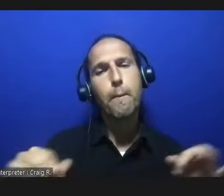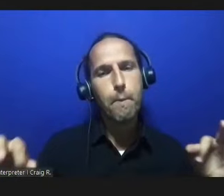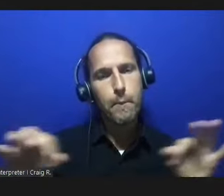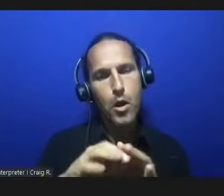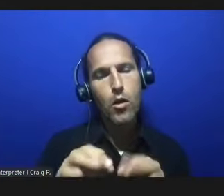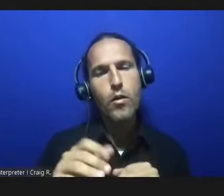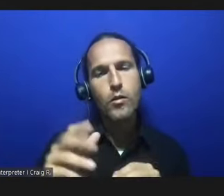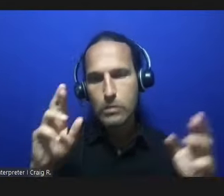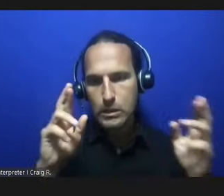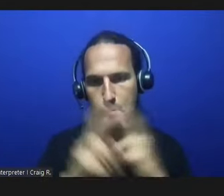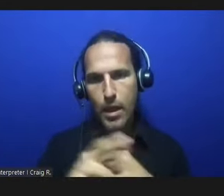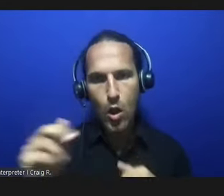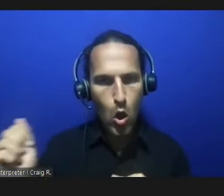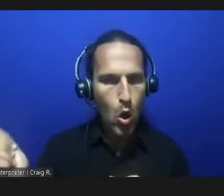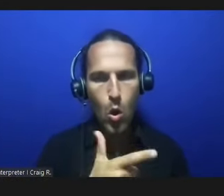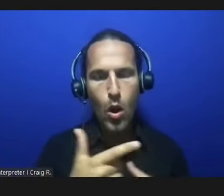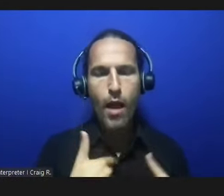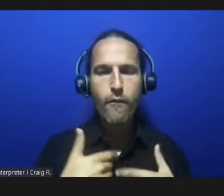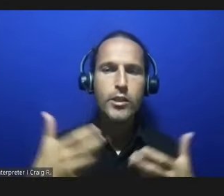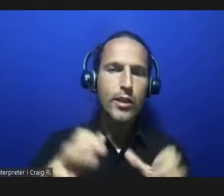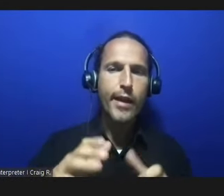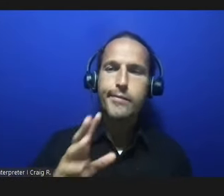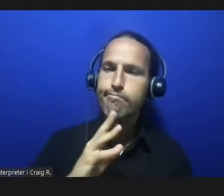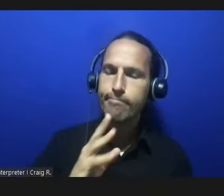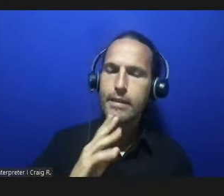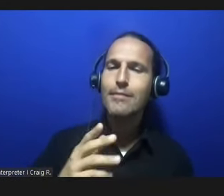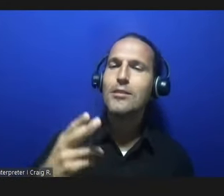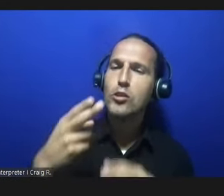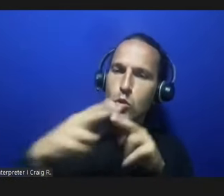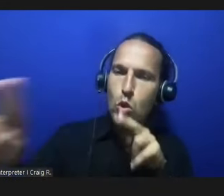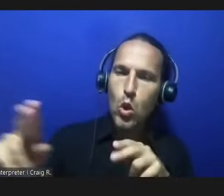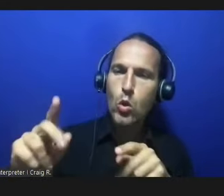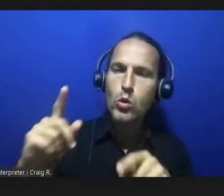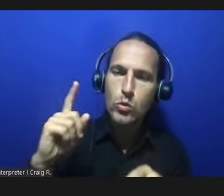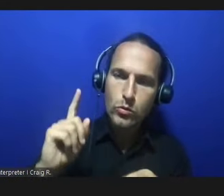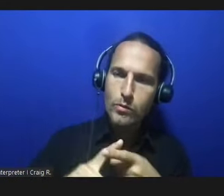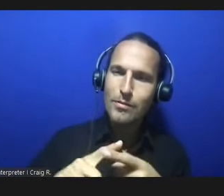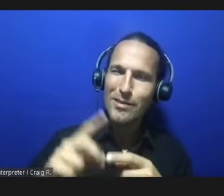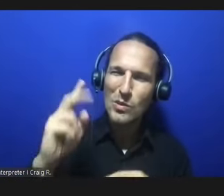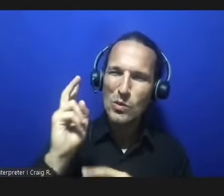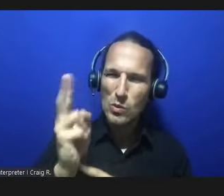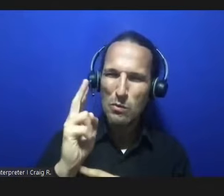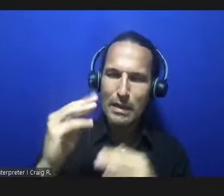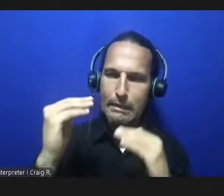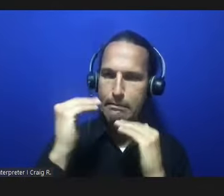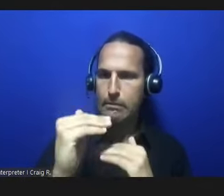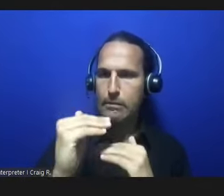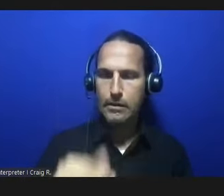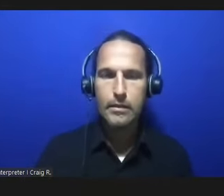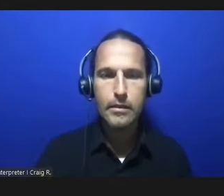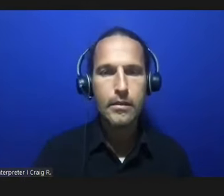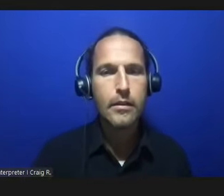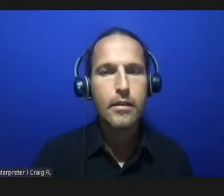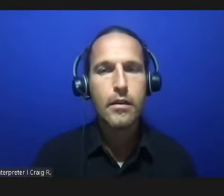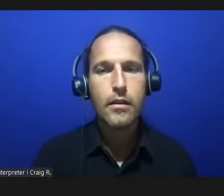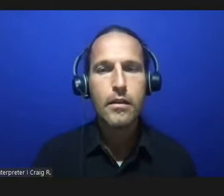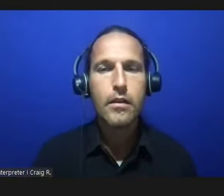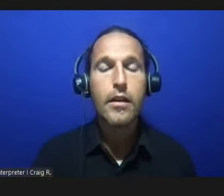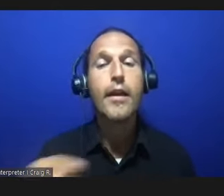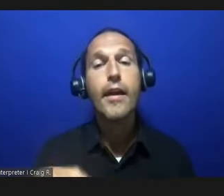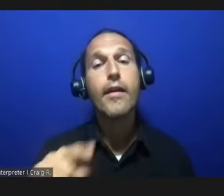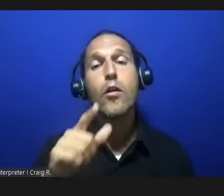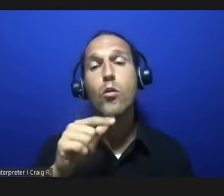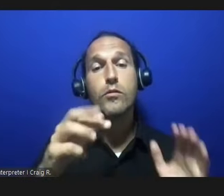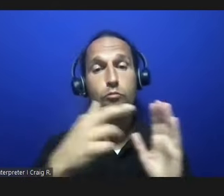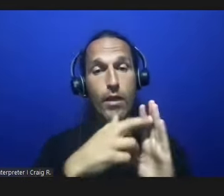respect for all other speakers, we ask that speakers keep their remarks to the 2 minute timeframe. Only those who signed